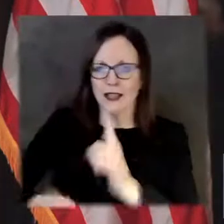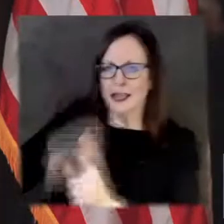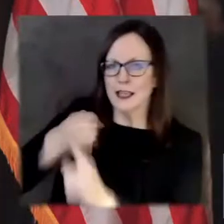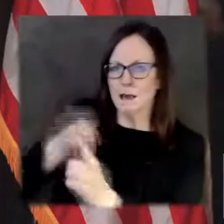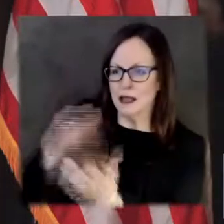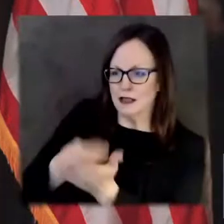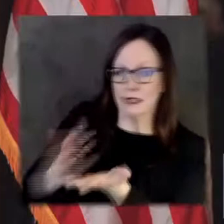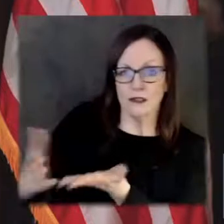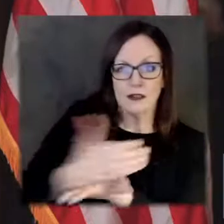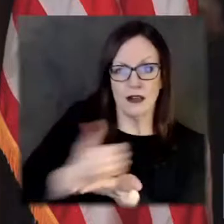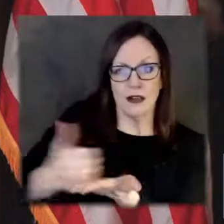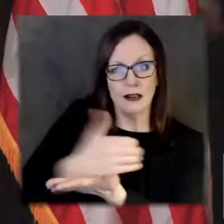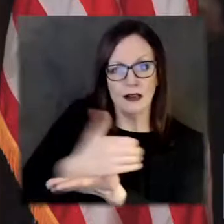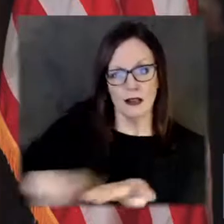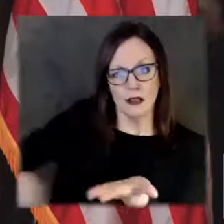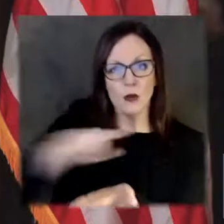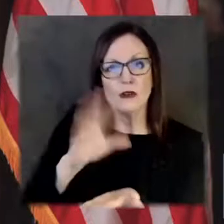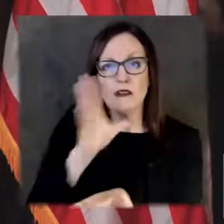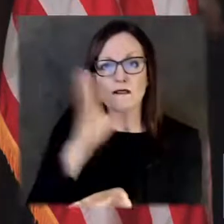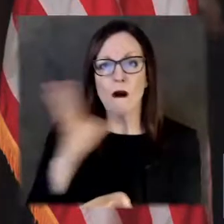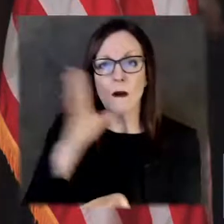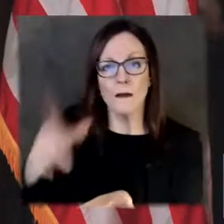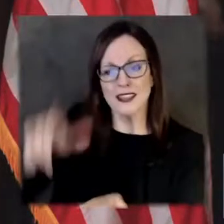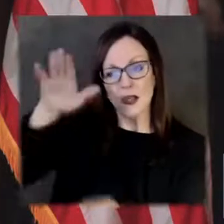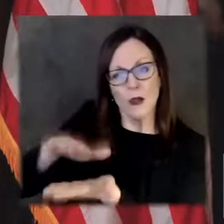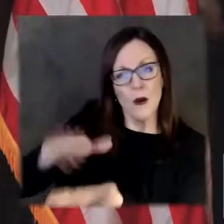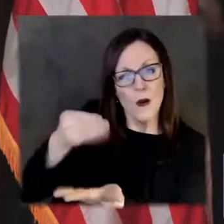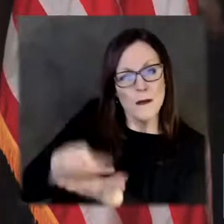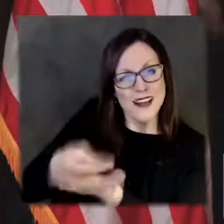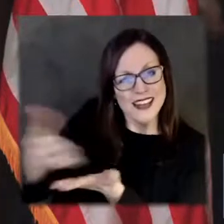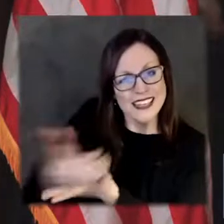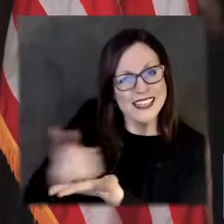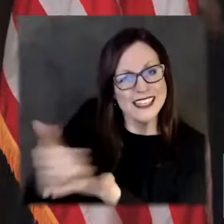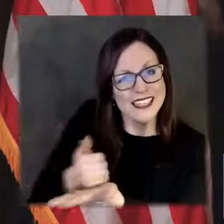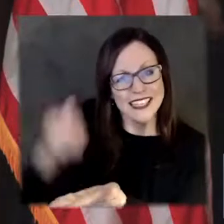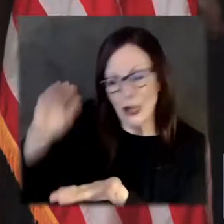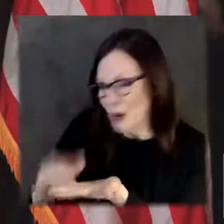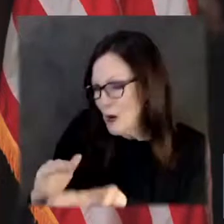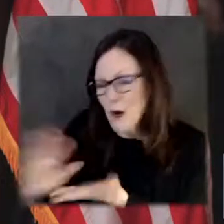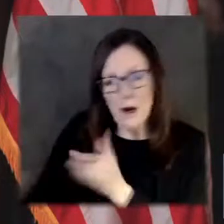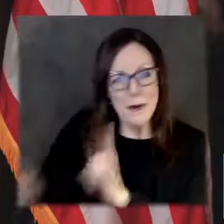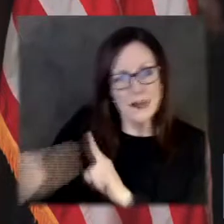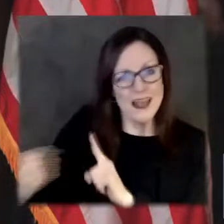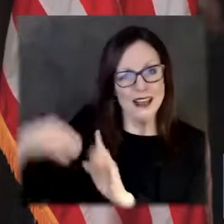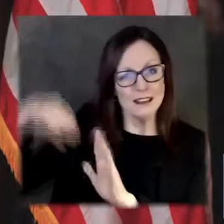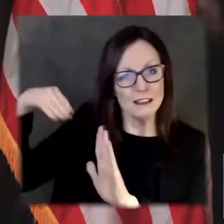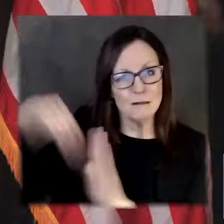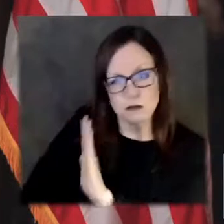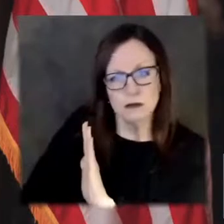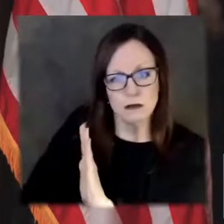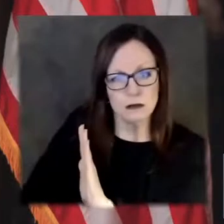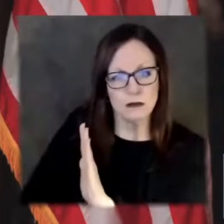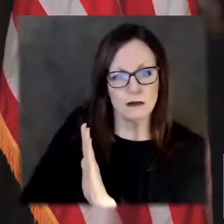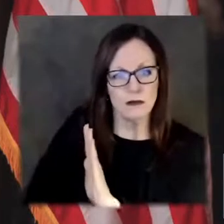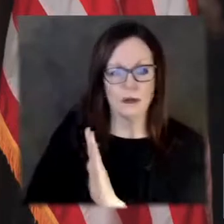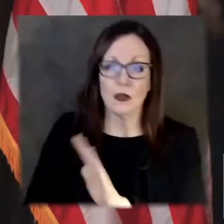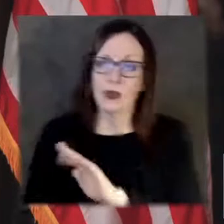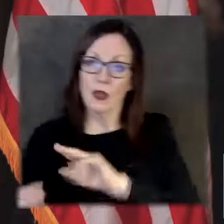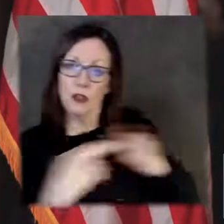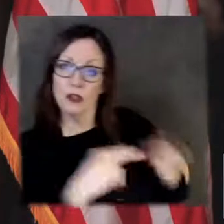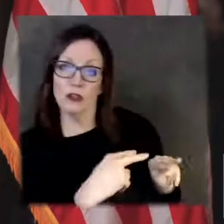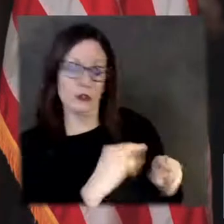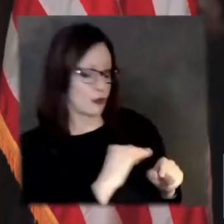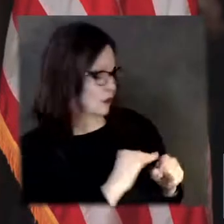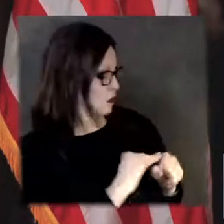most disproportionately affected. The crux of recovering from this pandemic and bouncing back is our willingness